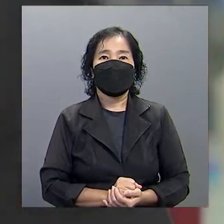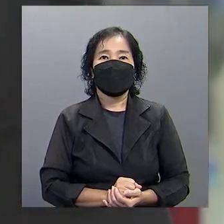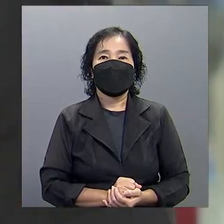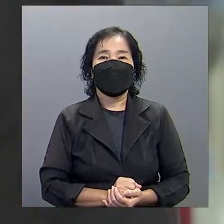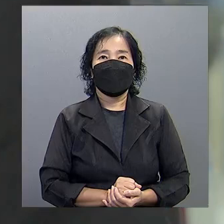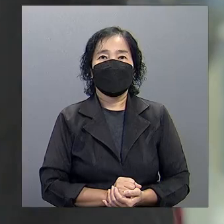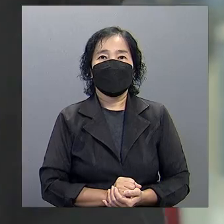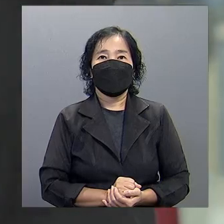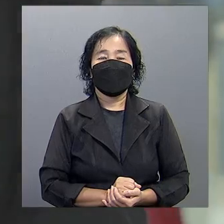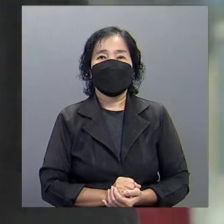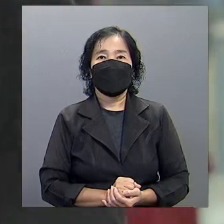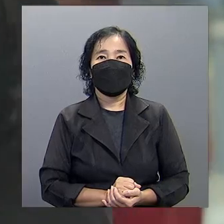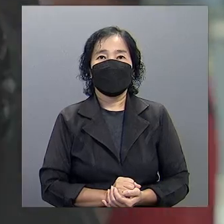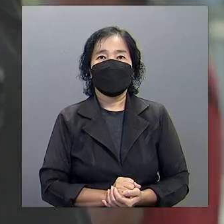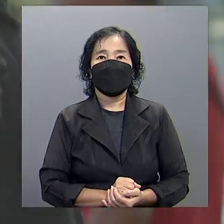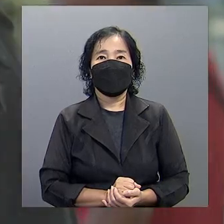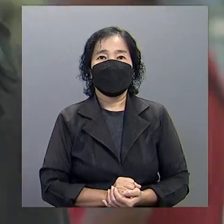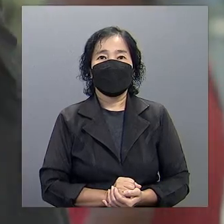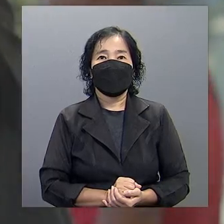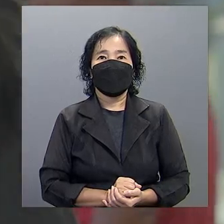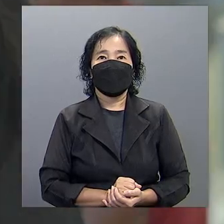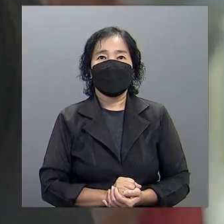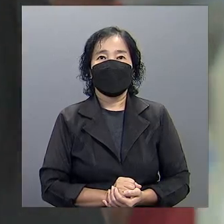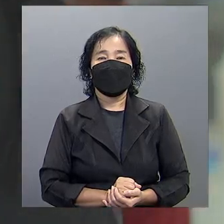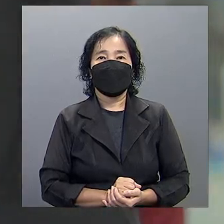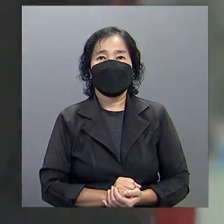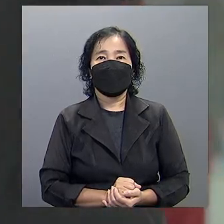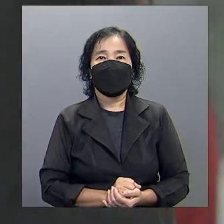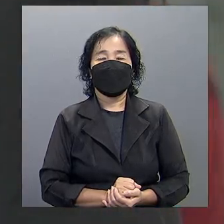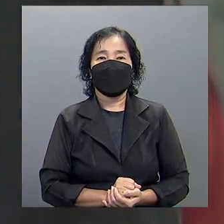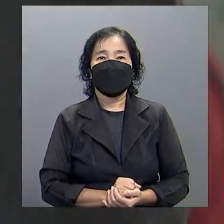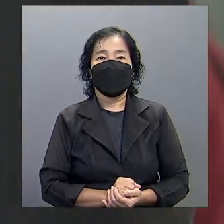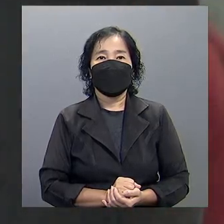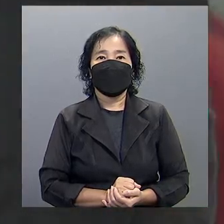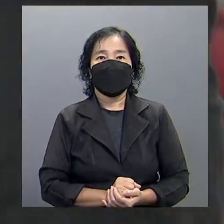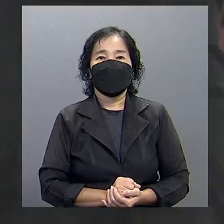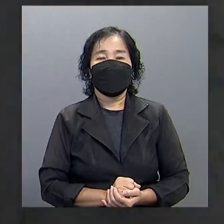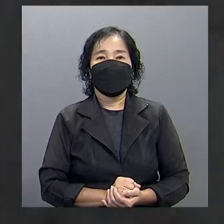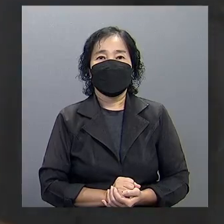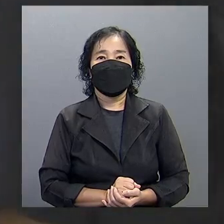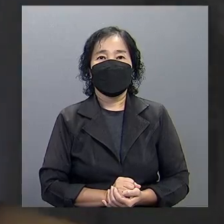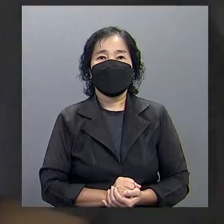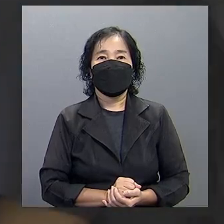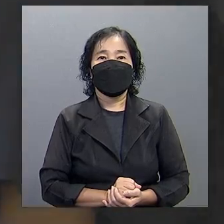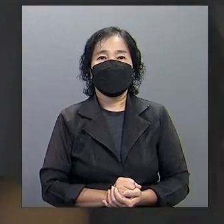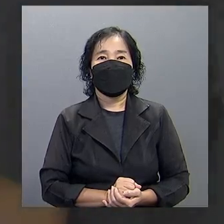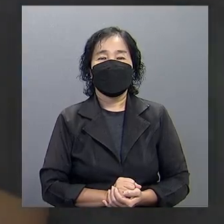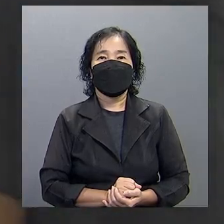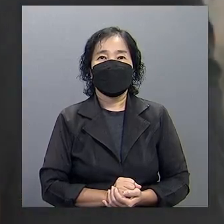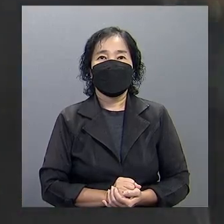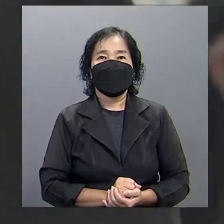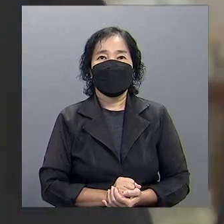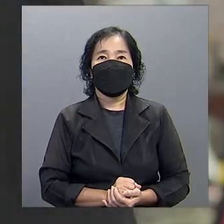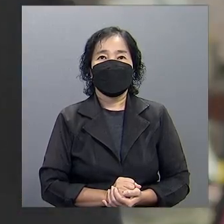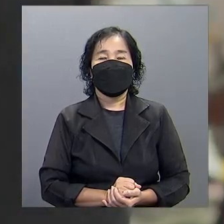I know that it's been in the news a lot recently. I heard that they had the first confirmed cases of fatalities in Spain, I believe. Mm-hmm. I saw that yesterday. But I had